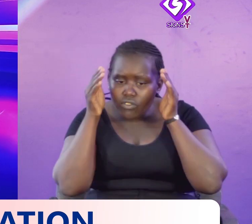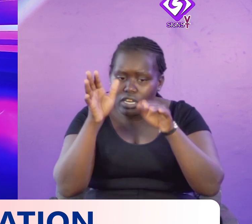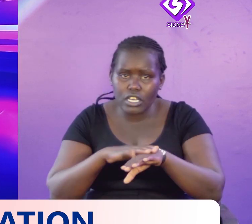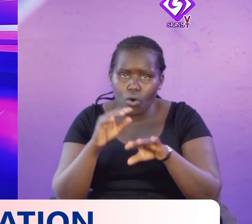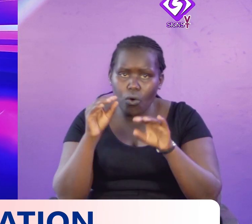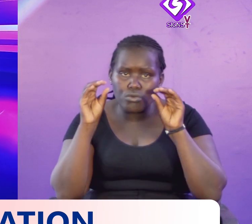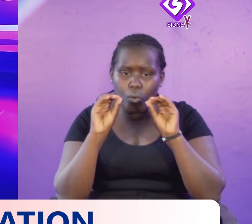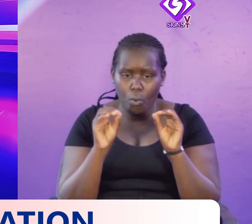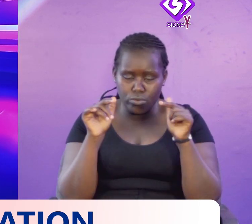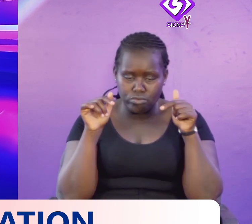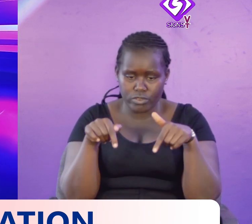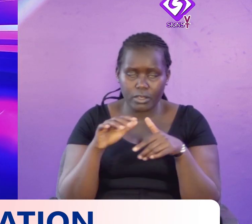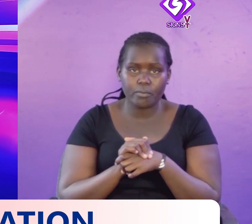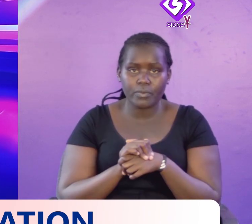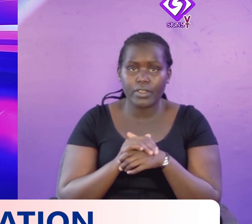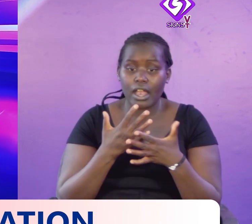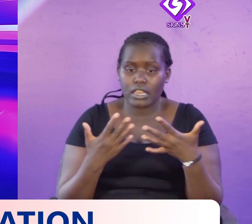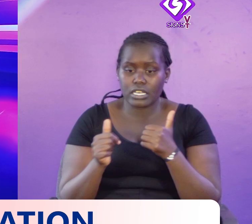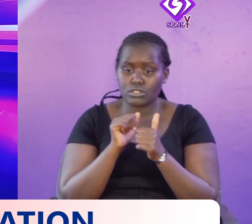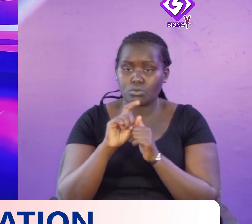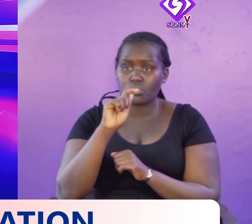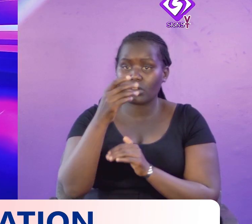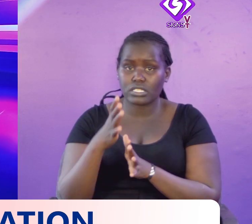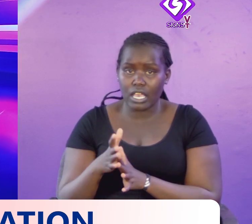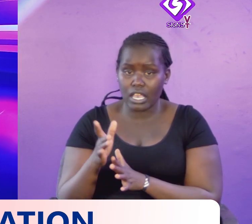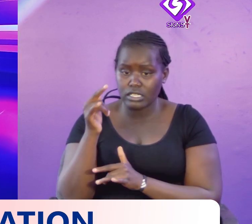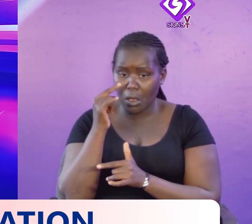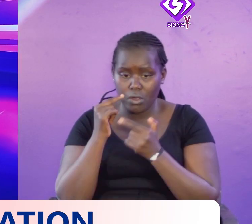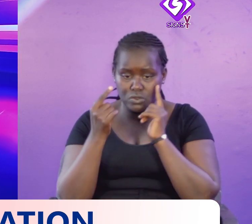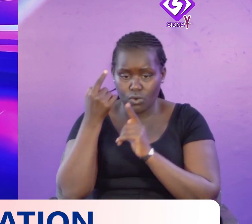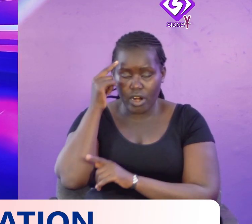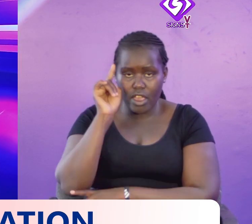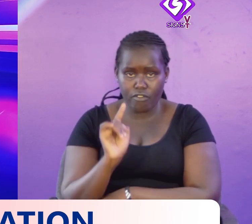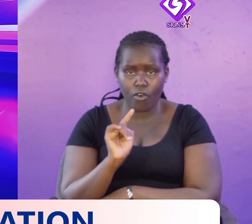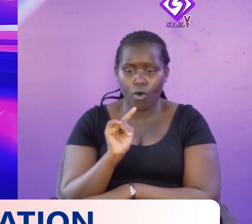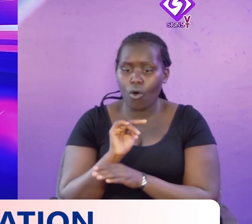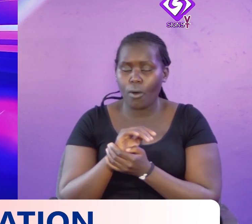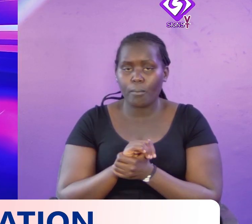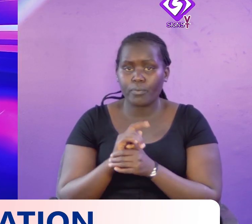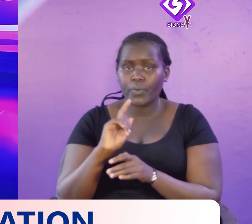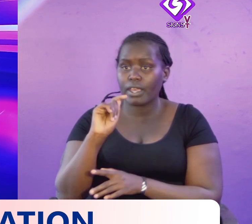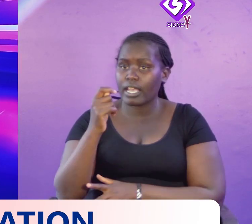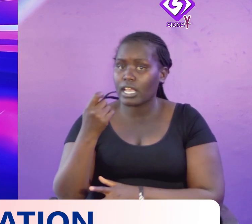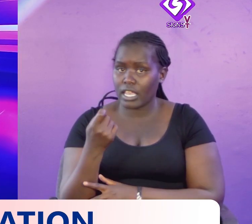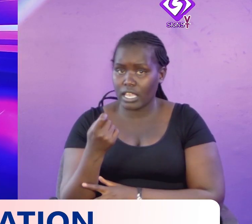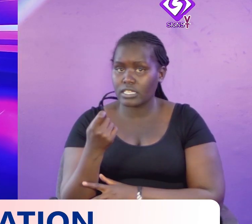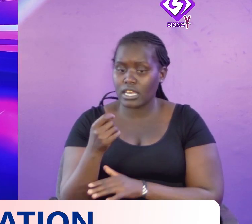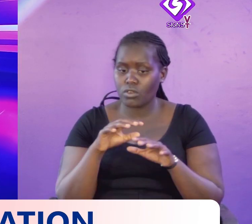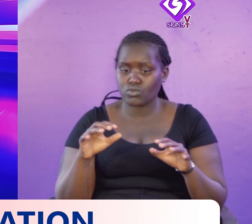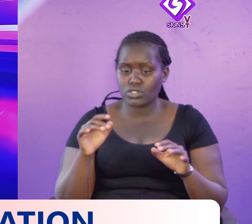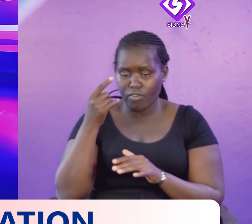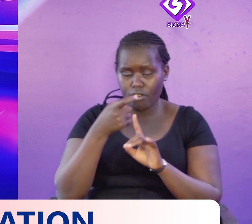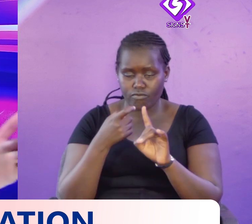today, are things that Kenyans are going to cry for, or Kenyans are going to suffer